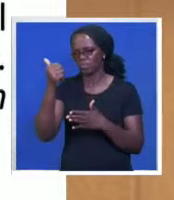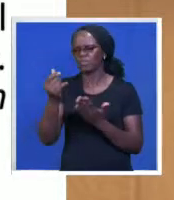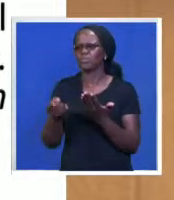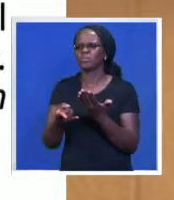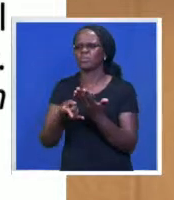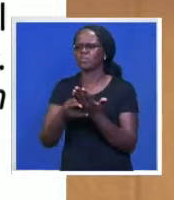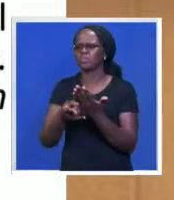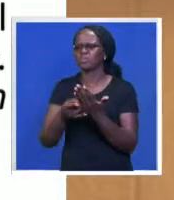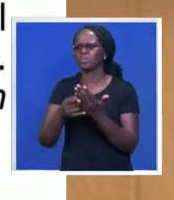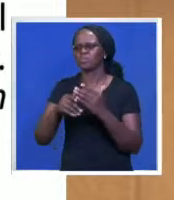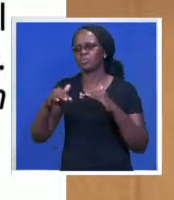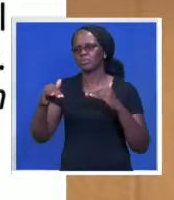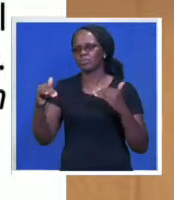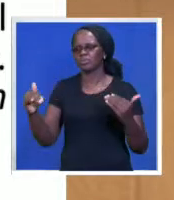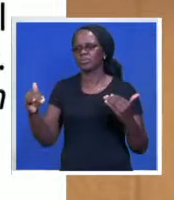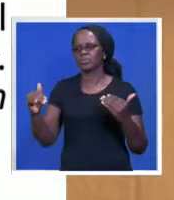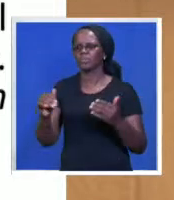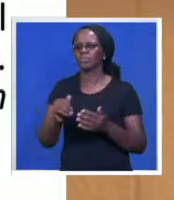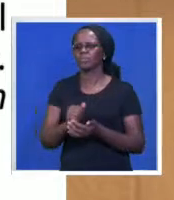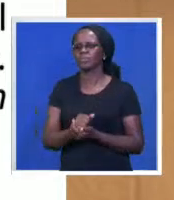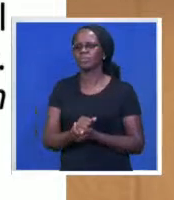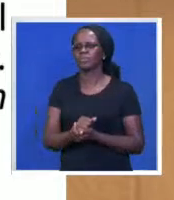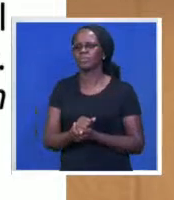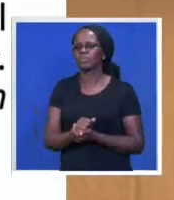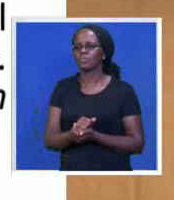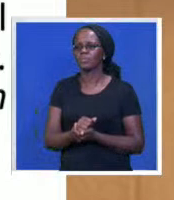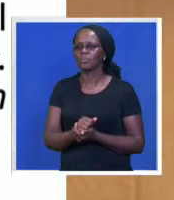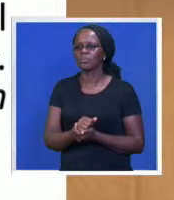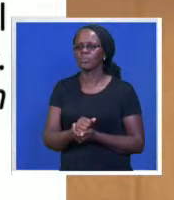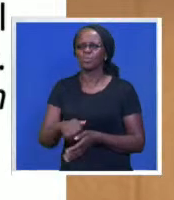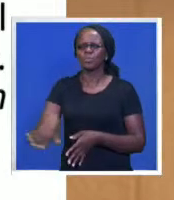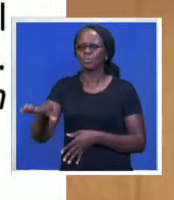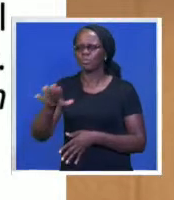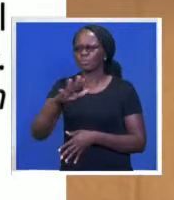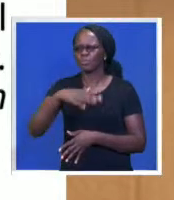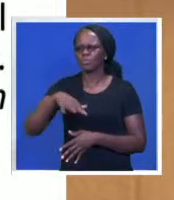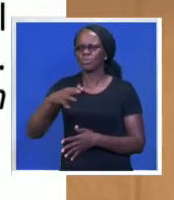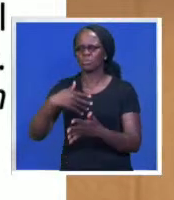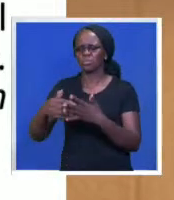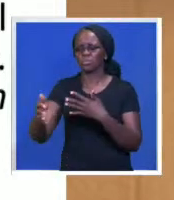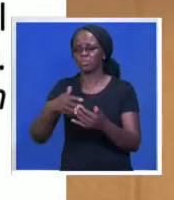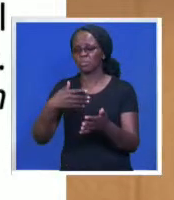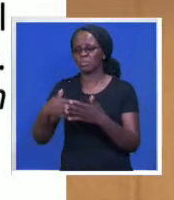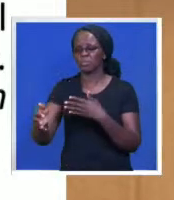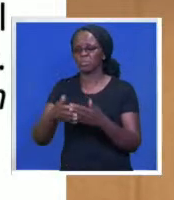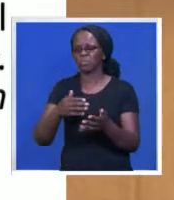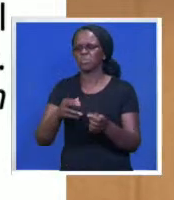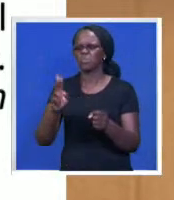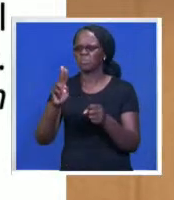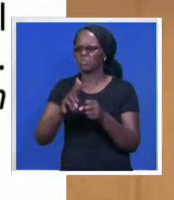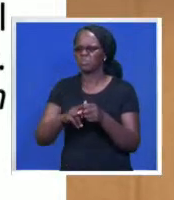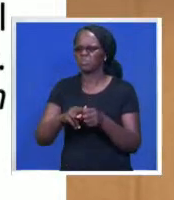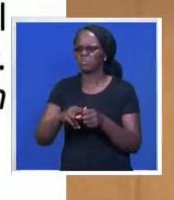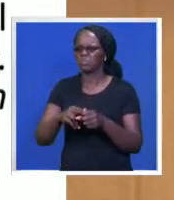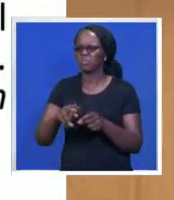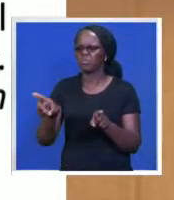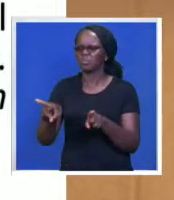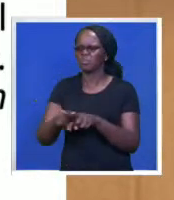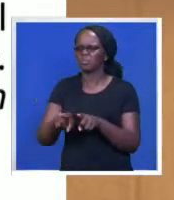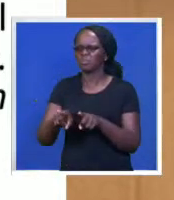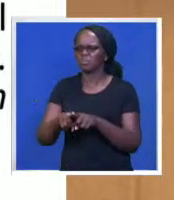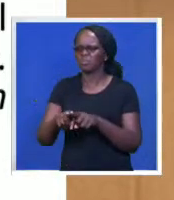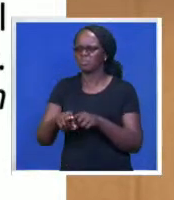of that we get from God's creation. Everything that we have, even the clothes that we are wearing, they come from